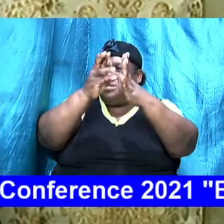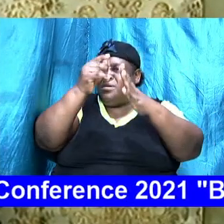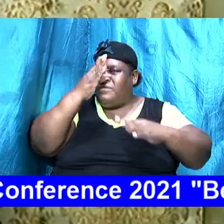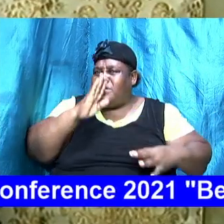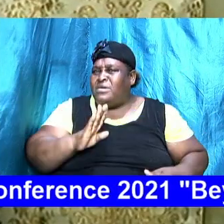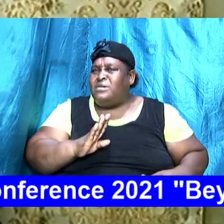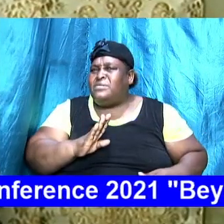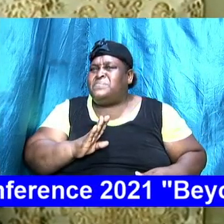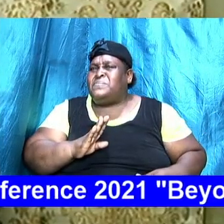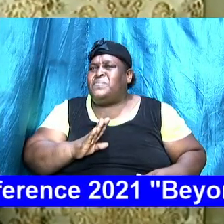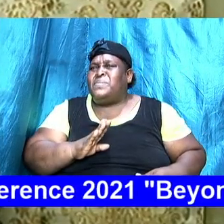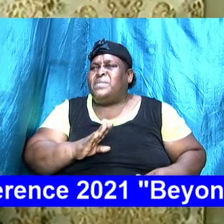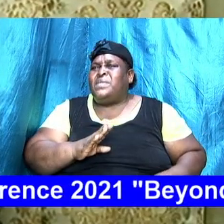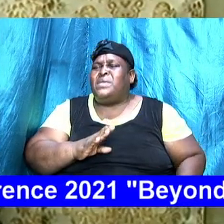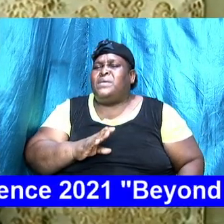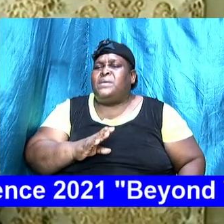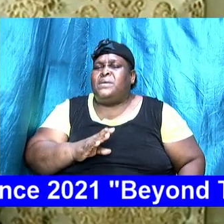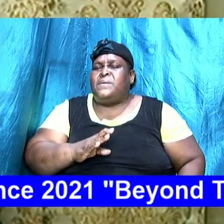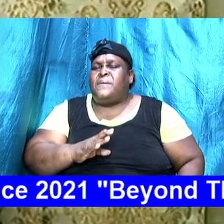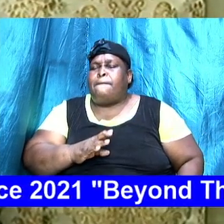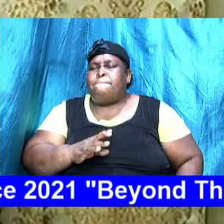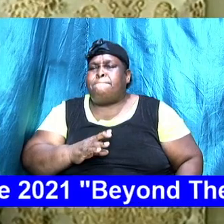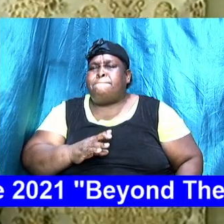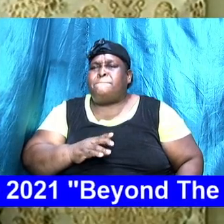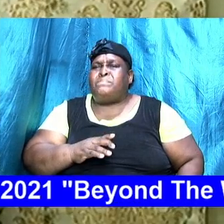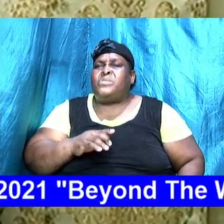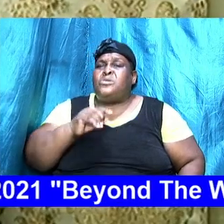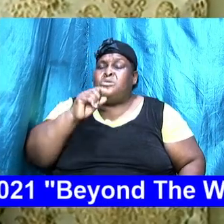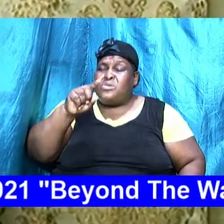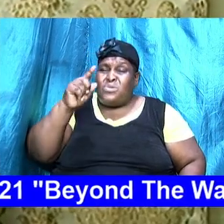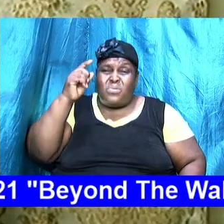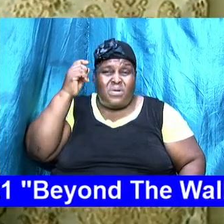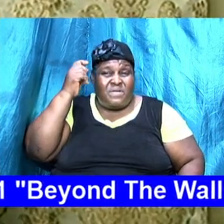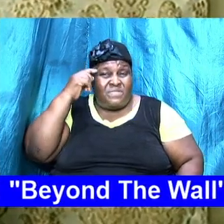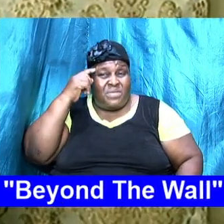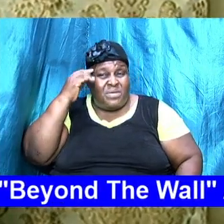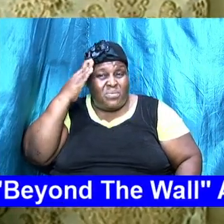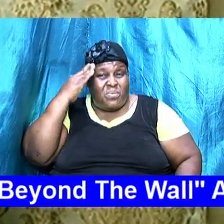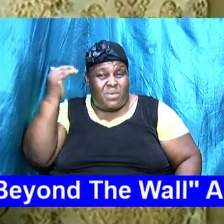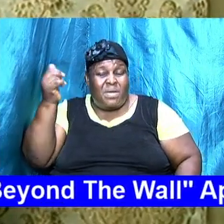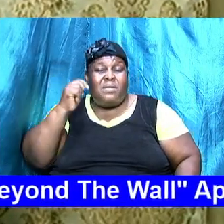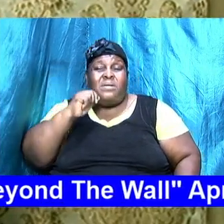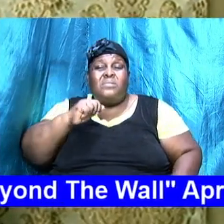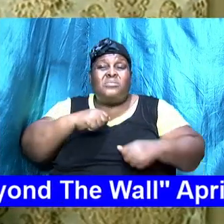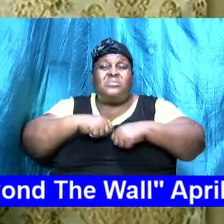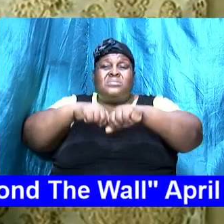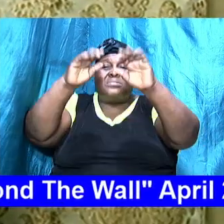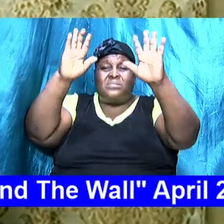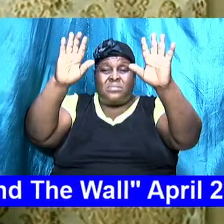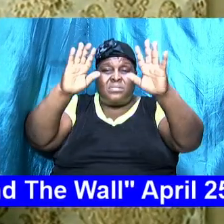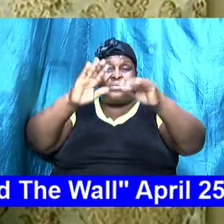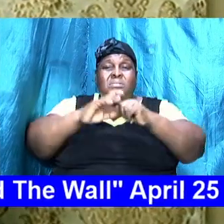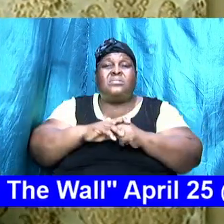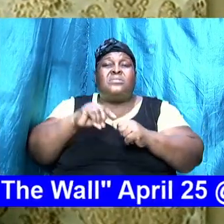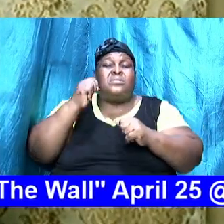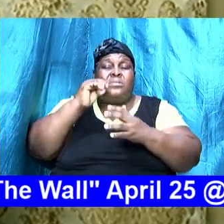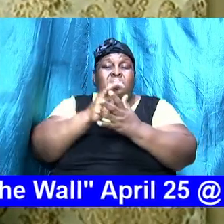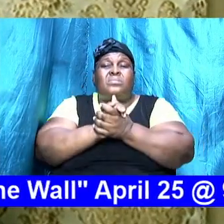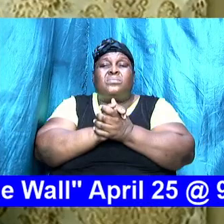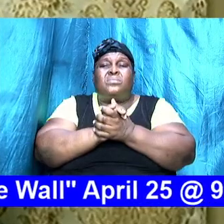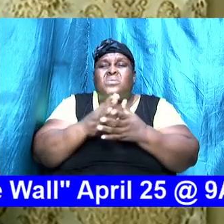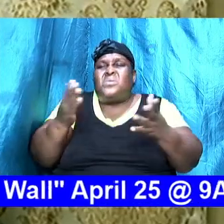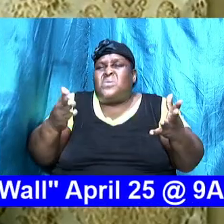God? Are clearly against God's will. You have taught that the wife must be submissive and be in subjection to your husband. What